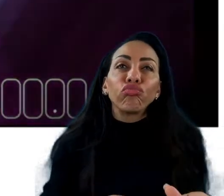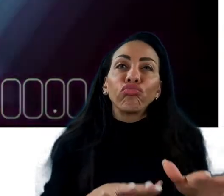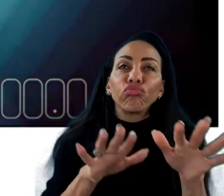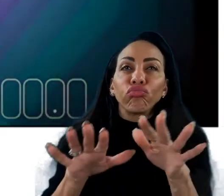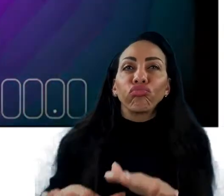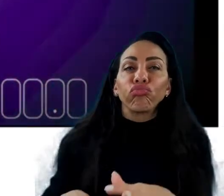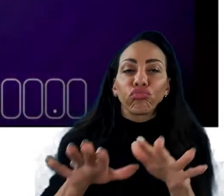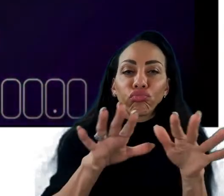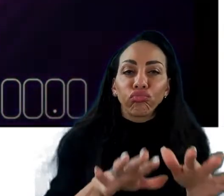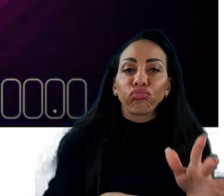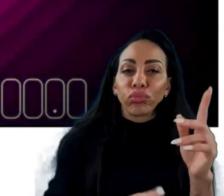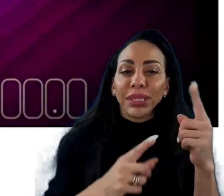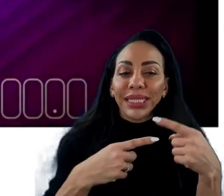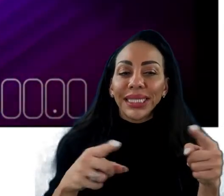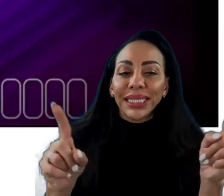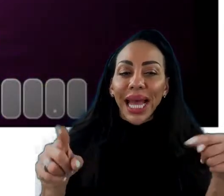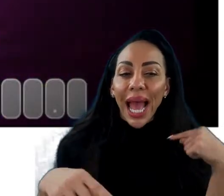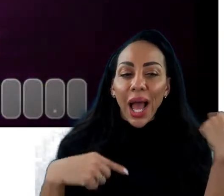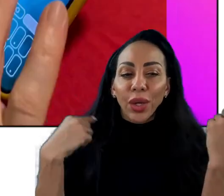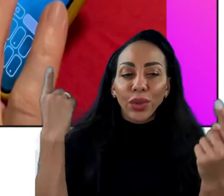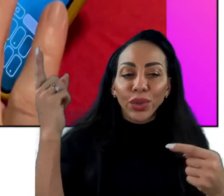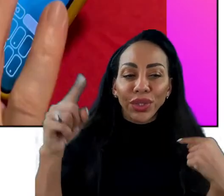for.